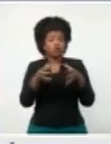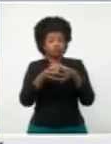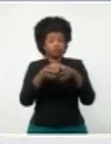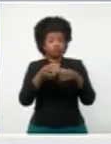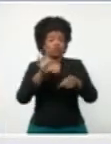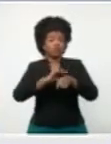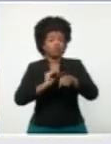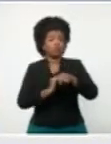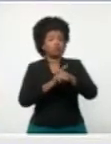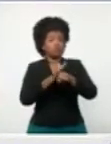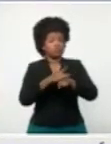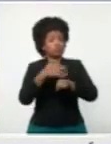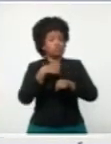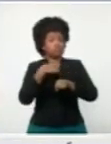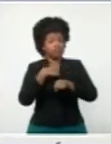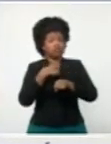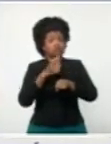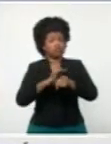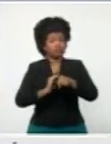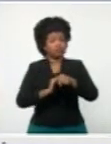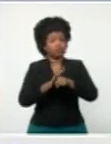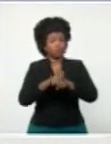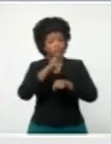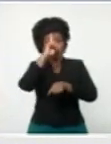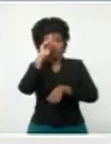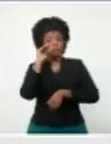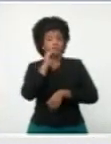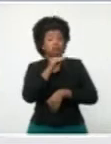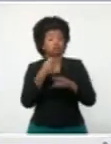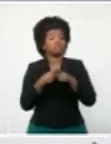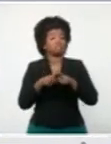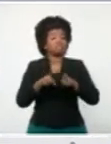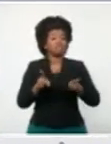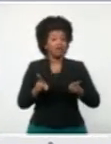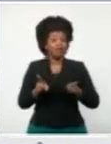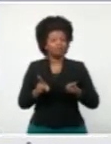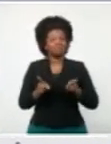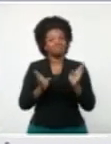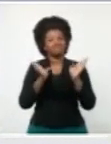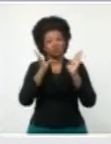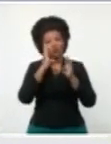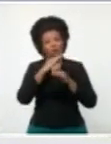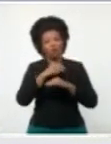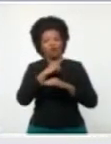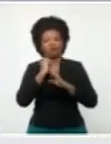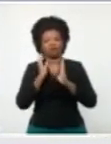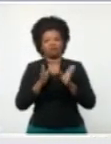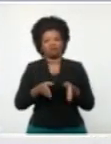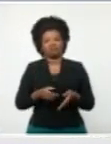have contracted the disease, we have not had more deaths.